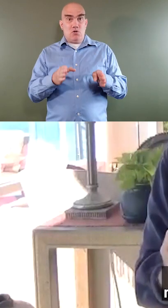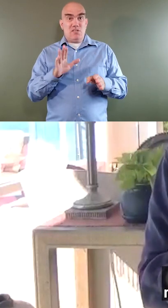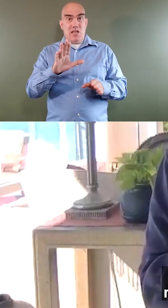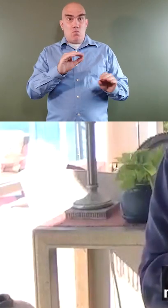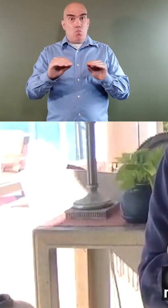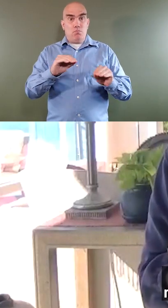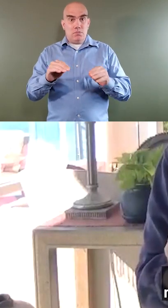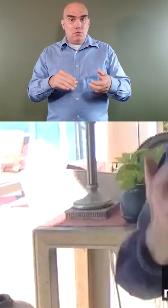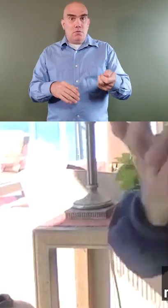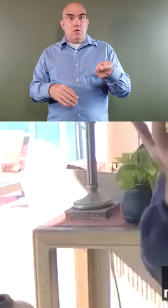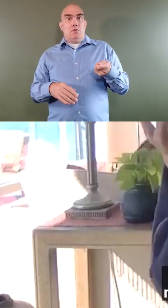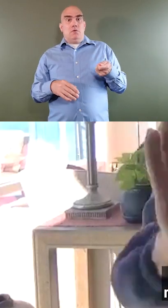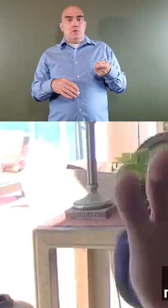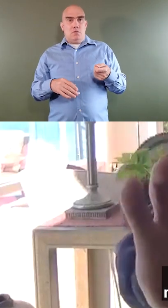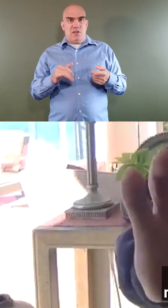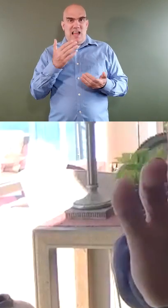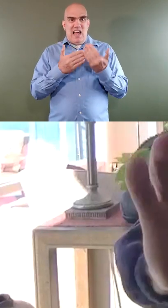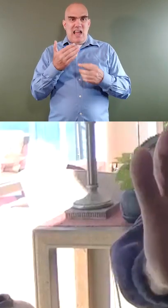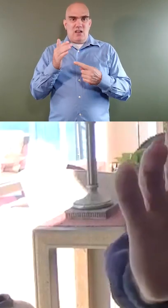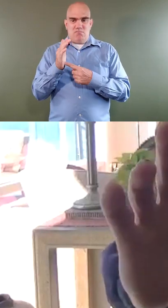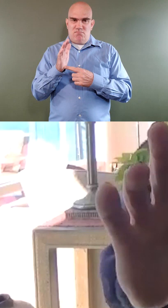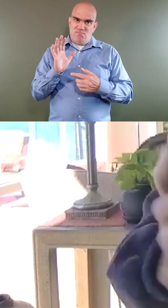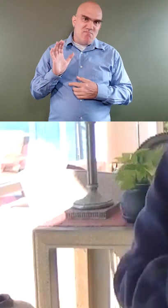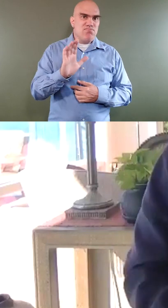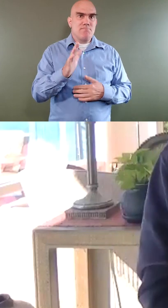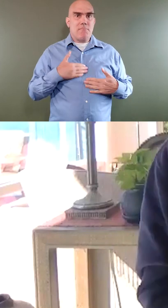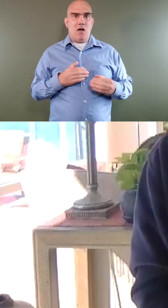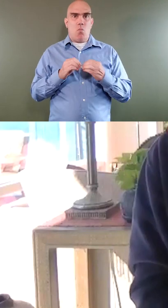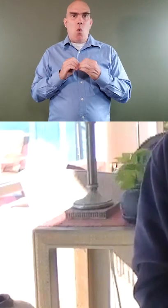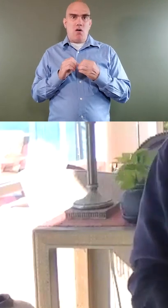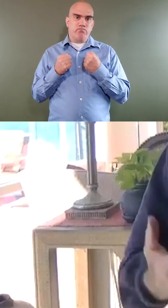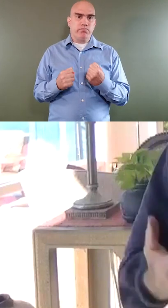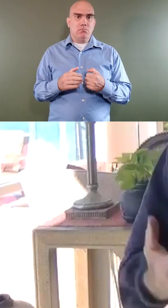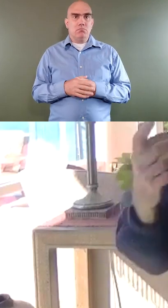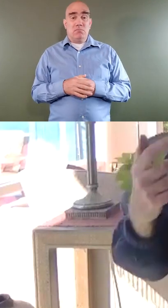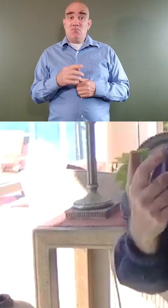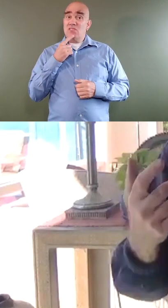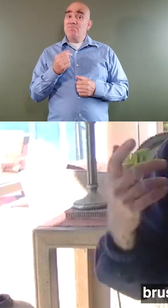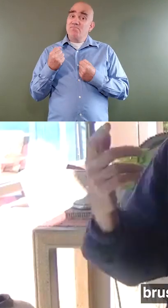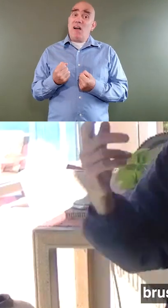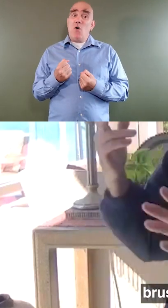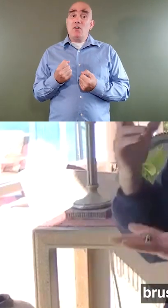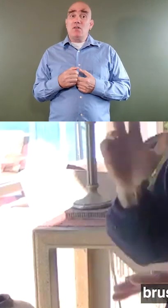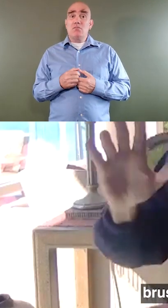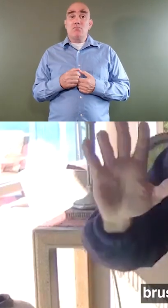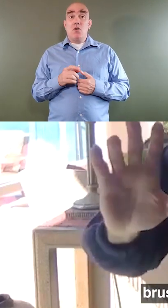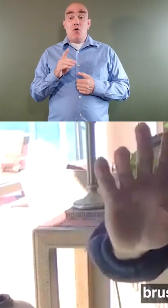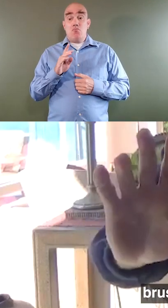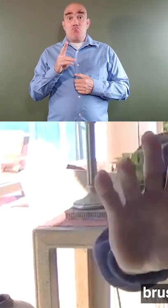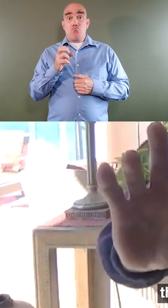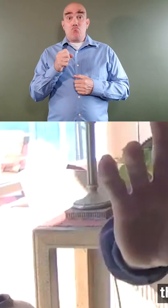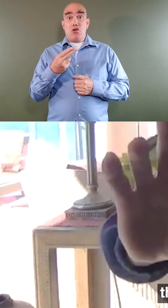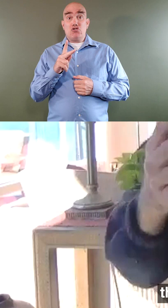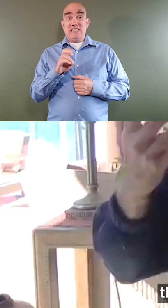to drive this hand forward into their body. So this is a very powerful, brush knee is a very powerful